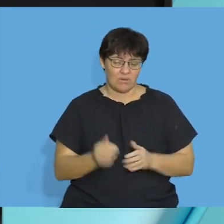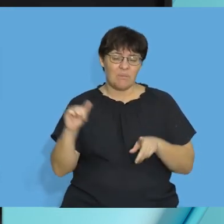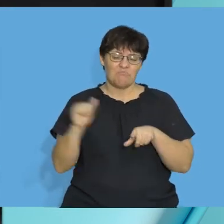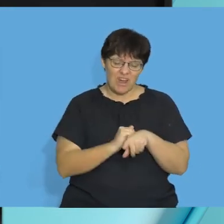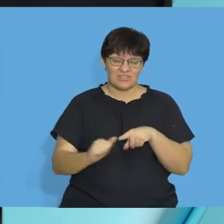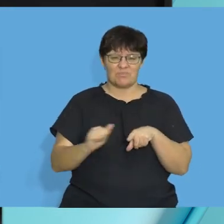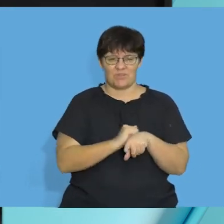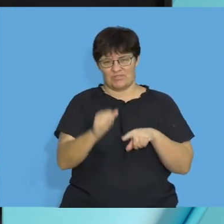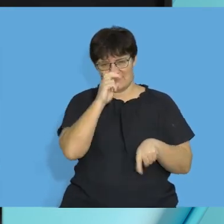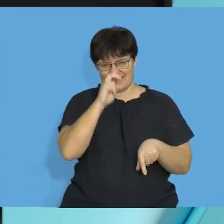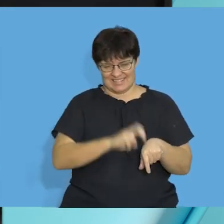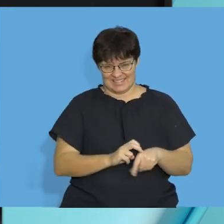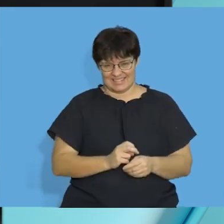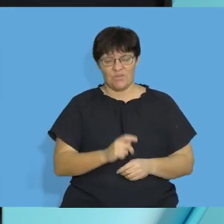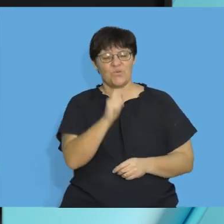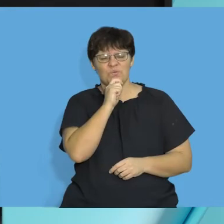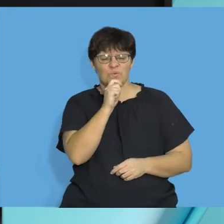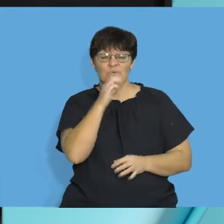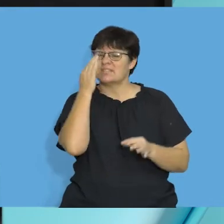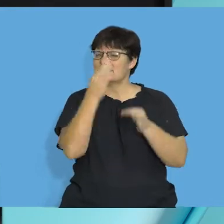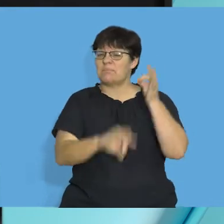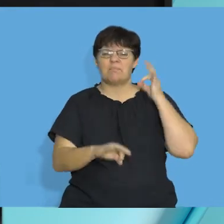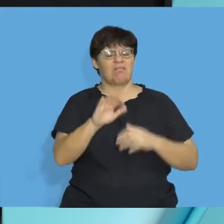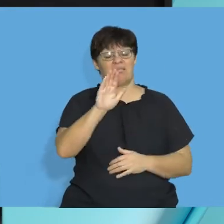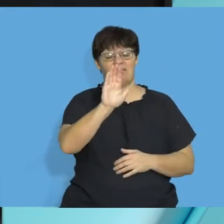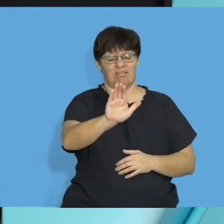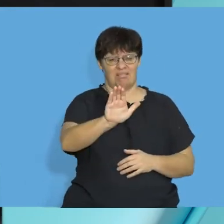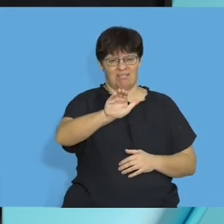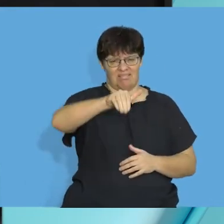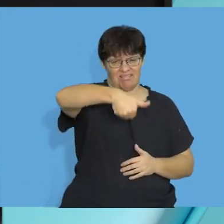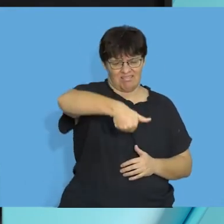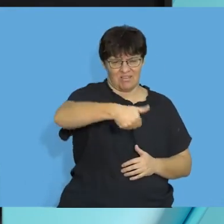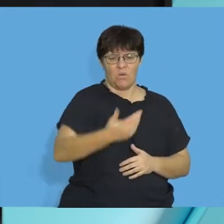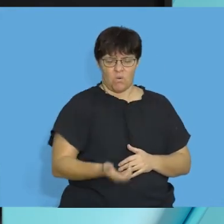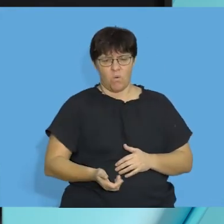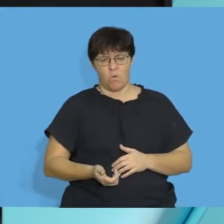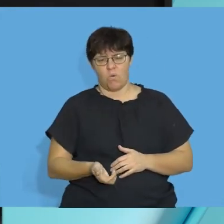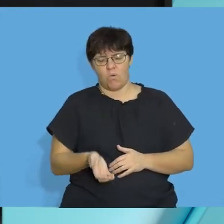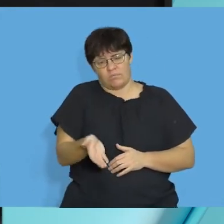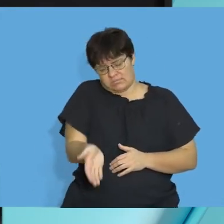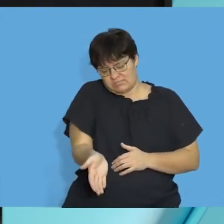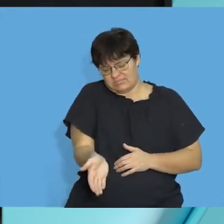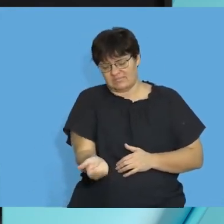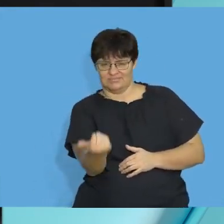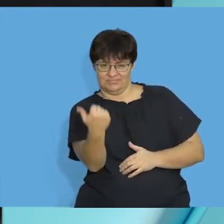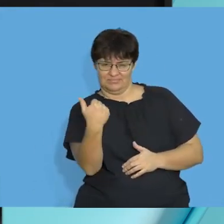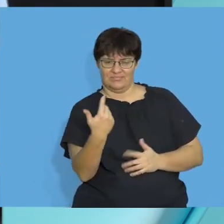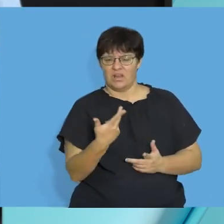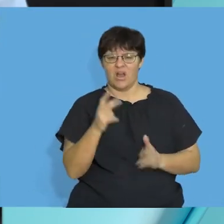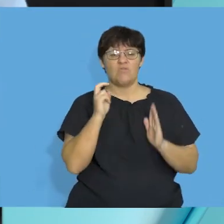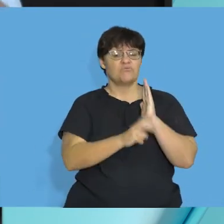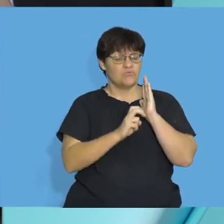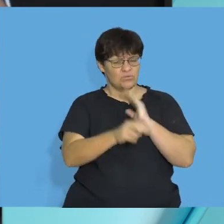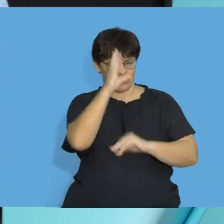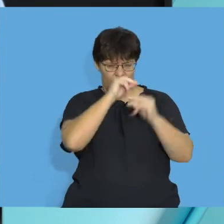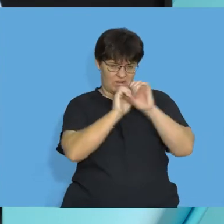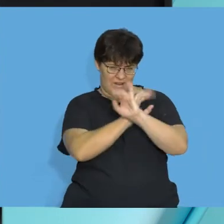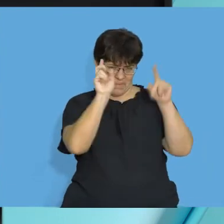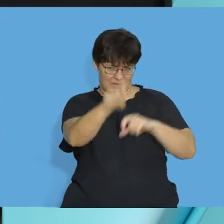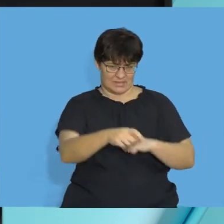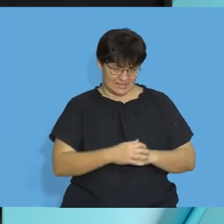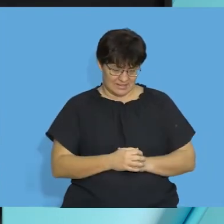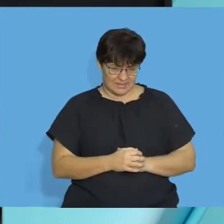practice. Use the simple, clear thinking that we've established and make sure that you've learned the laws. Before we go, I just want to pick